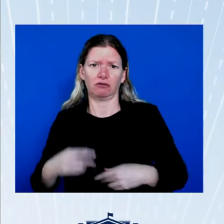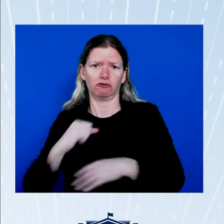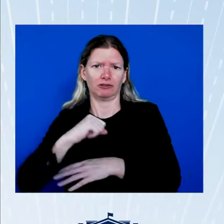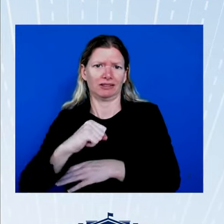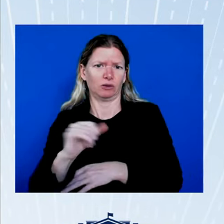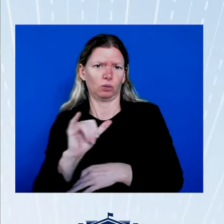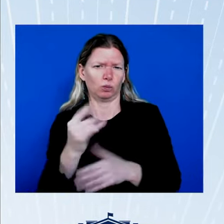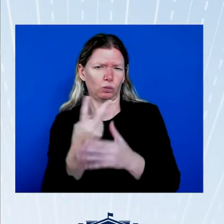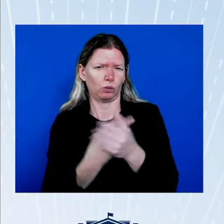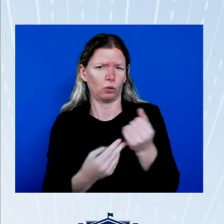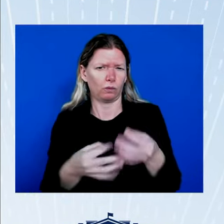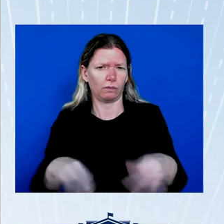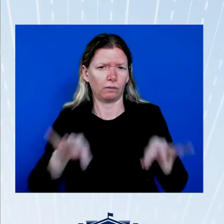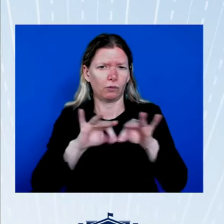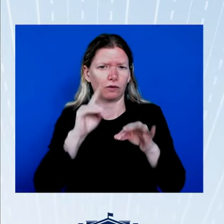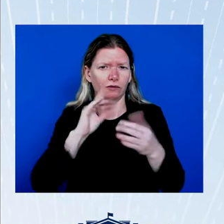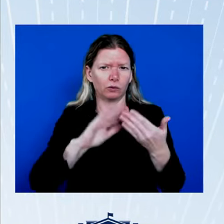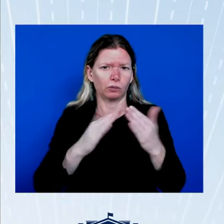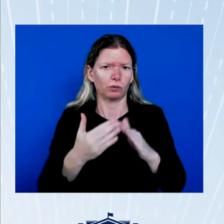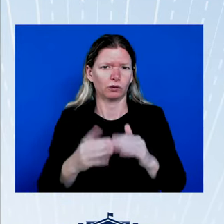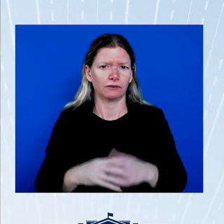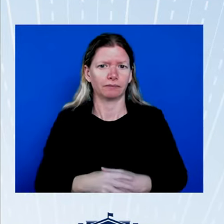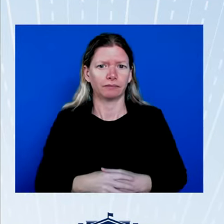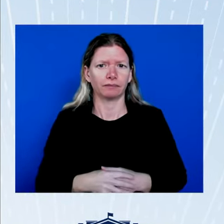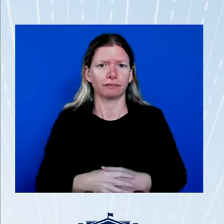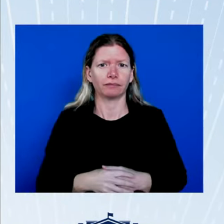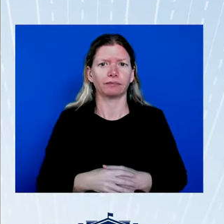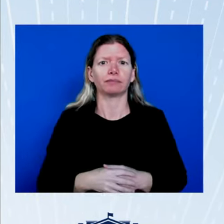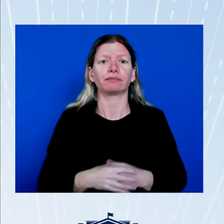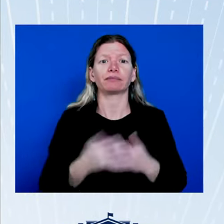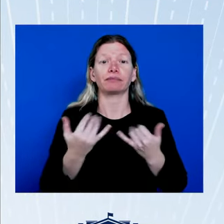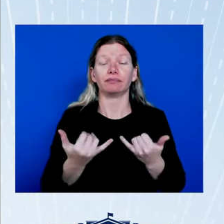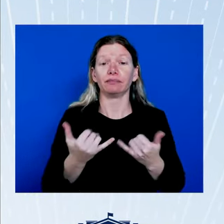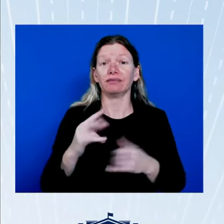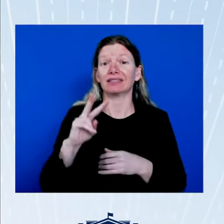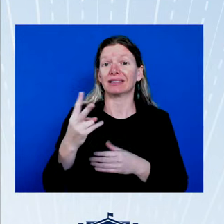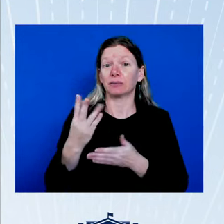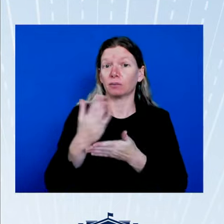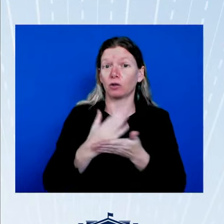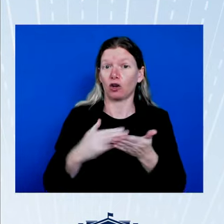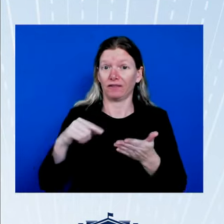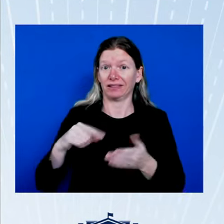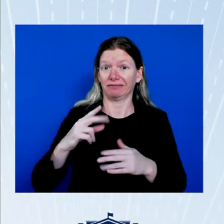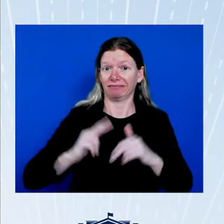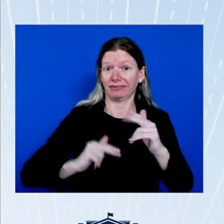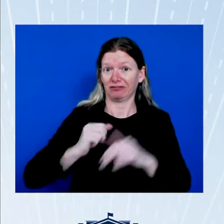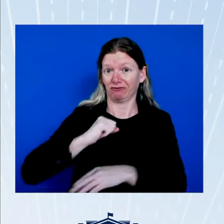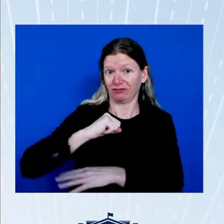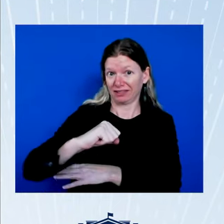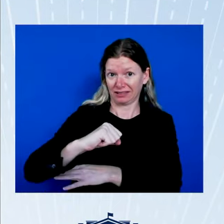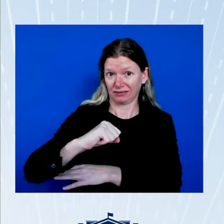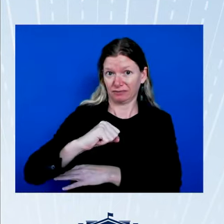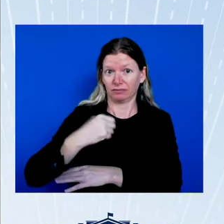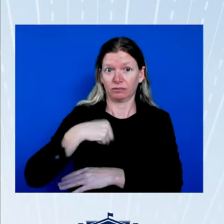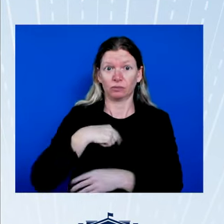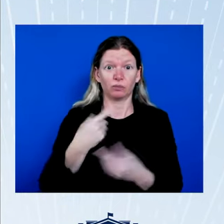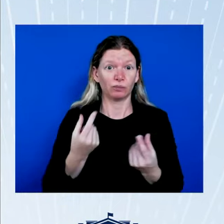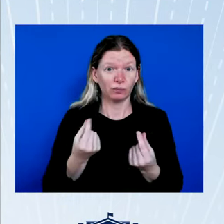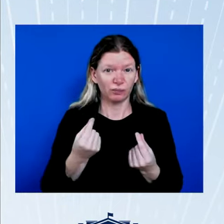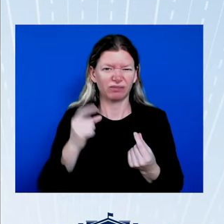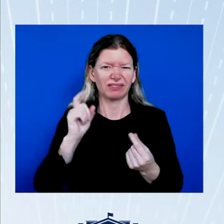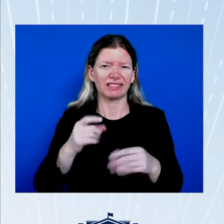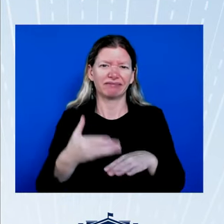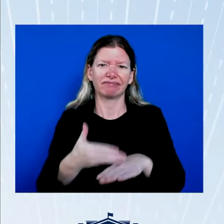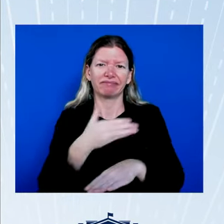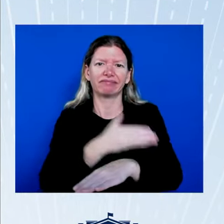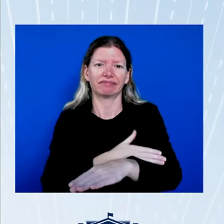to the second dimension of resilience, which is that we need to do better at ensuring communities have the capacity to respond